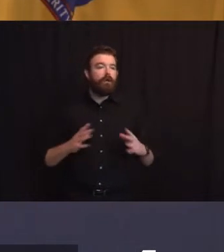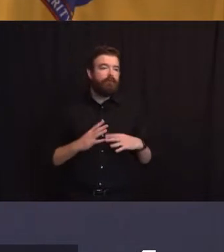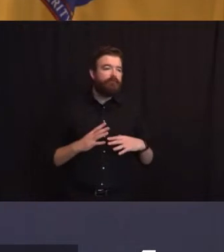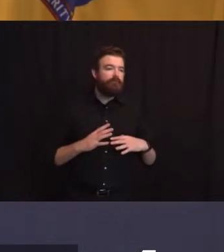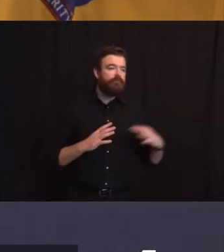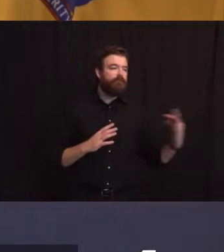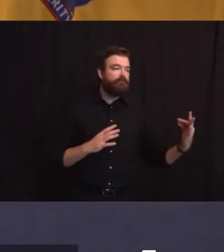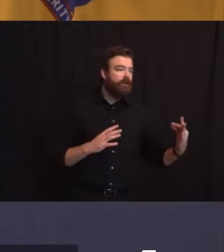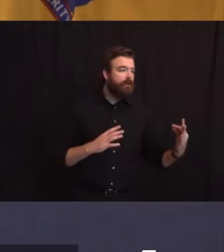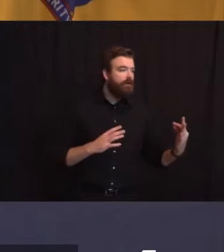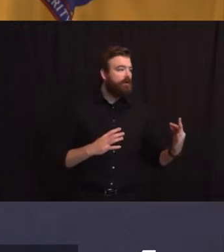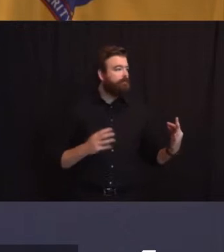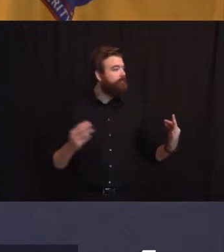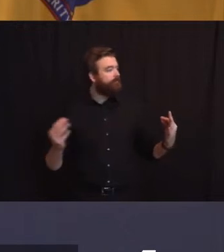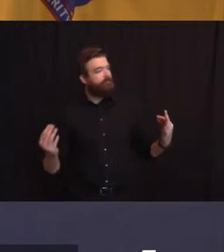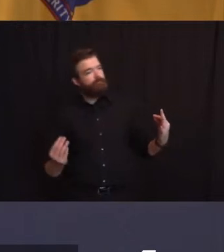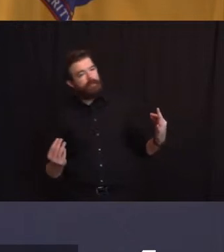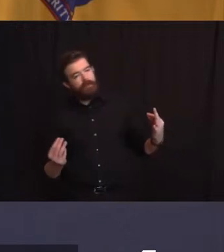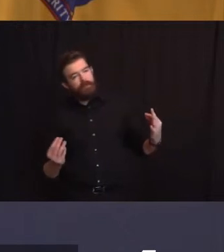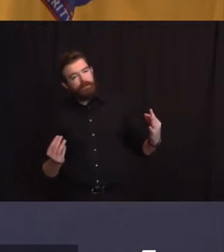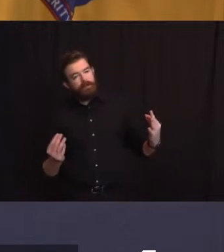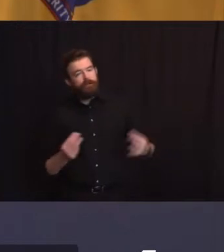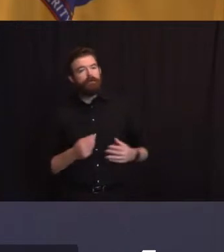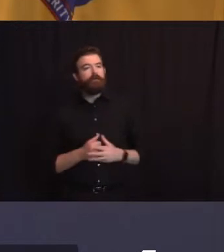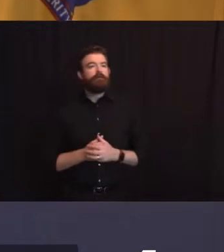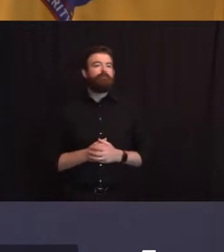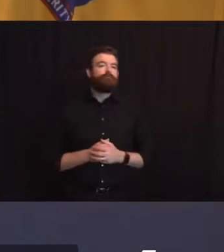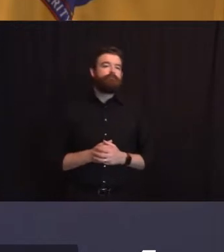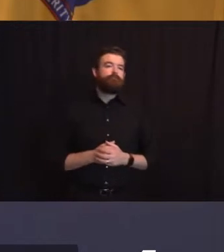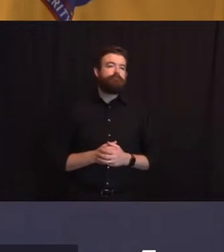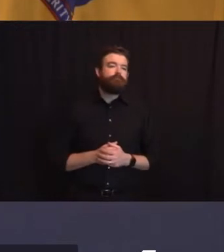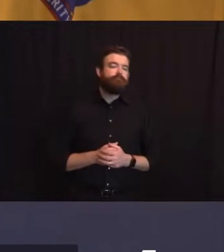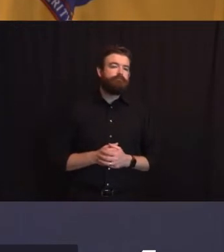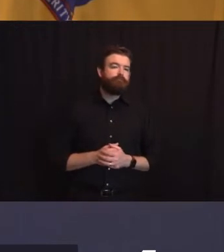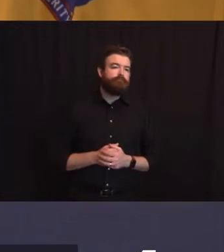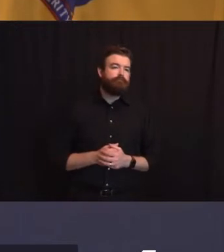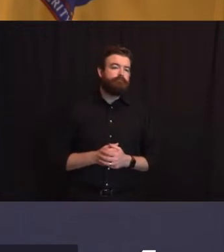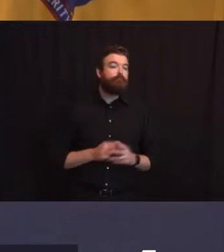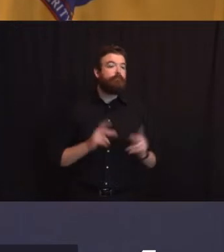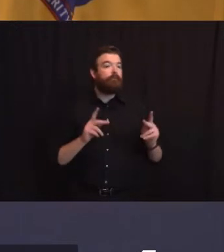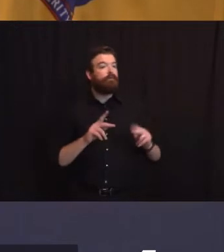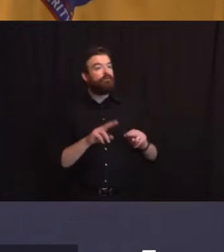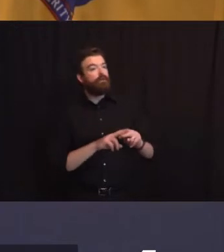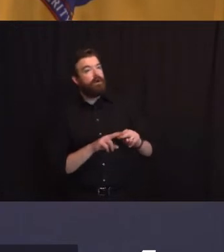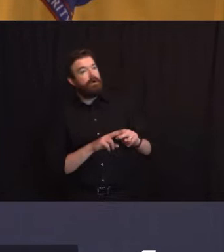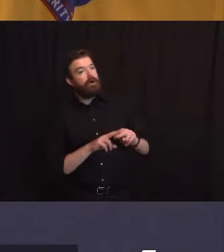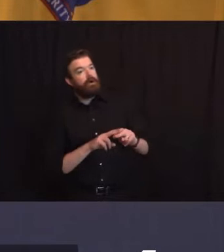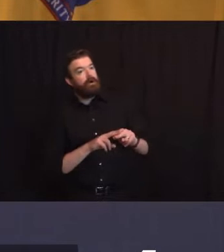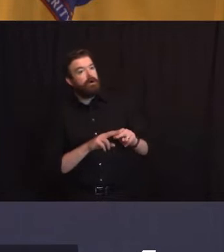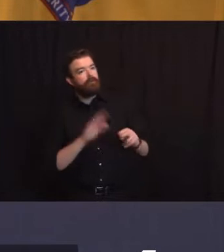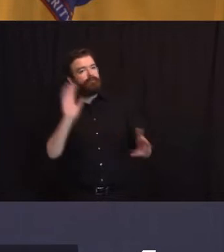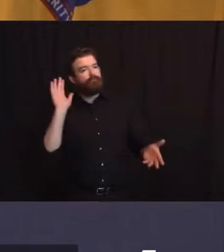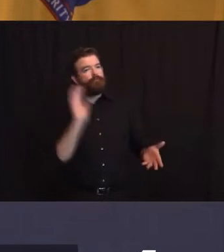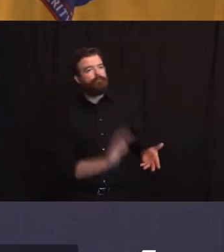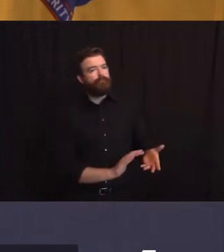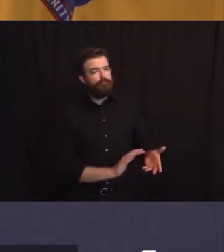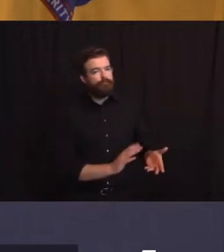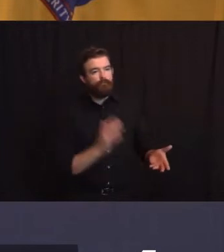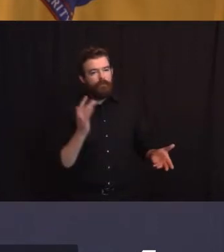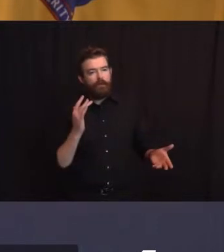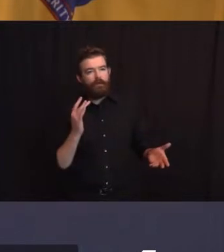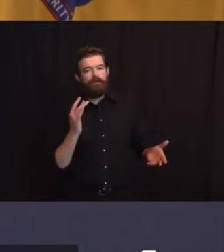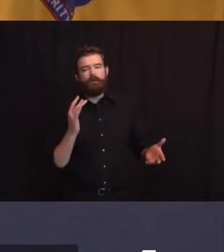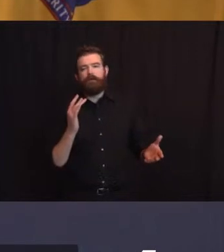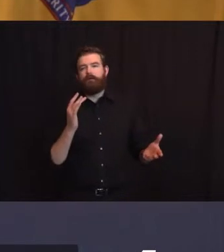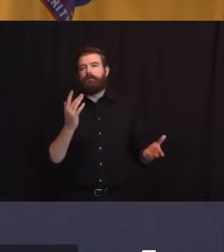you have to take down an entire line for the day. I think you're going to see, I can't say it's going to be gone completely. I